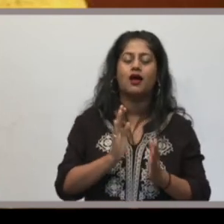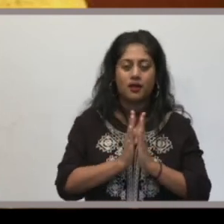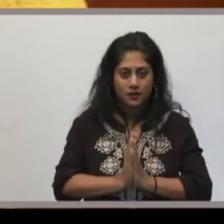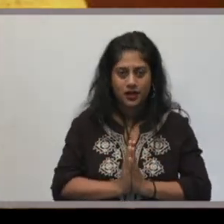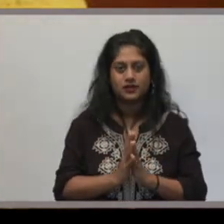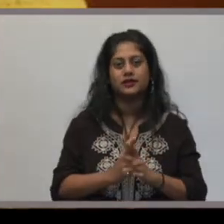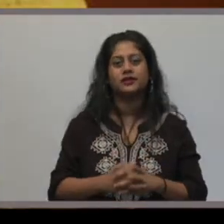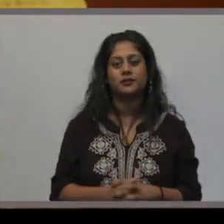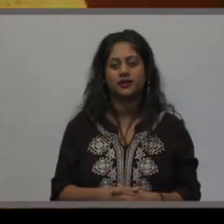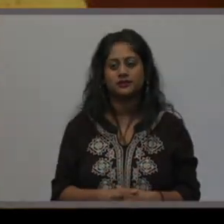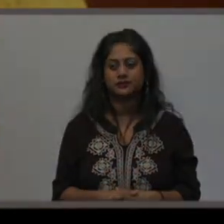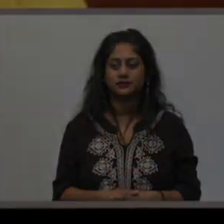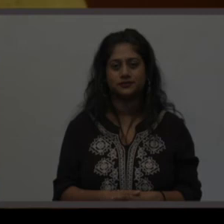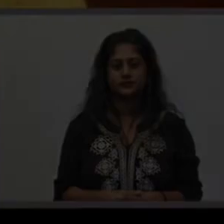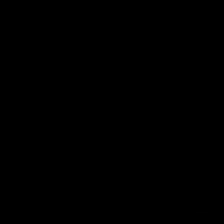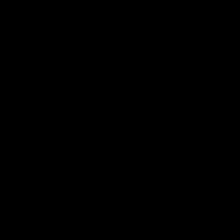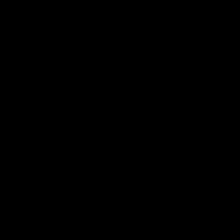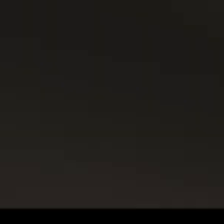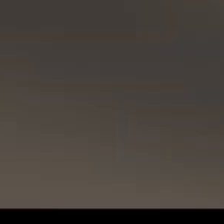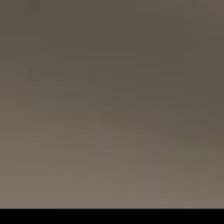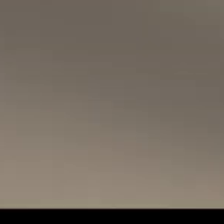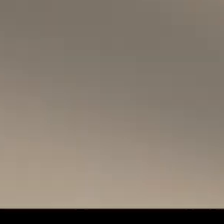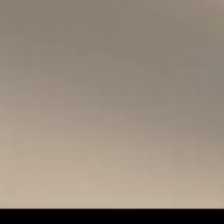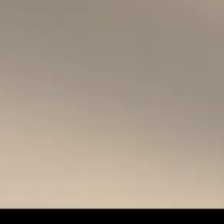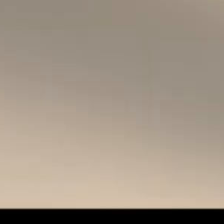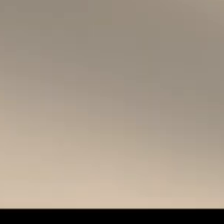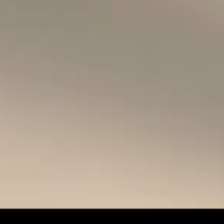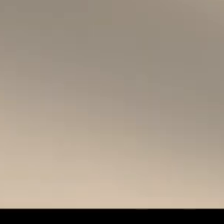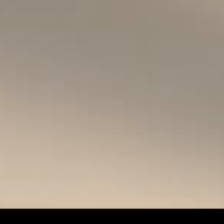name, amen and amen.